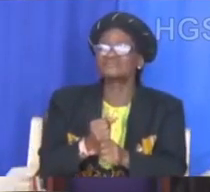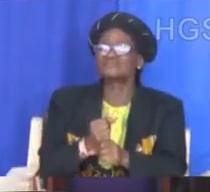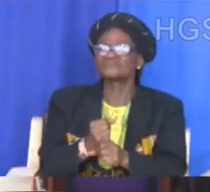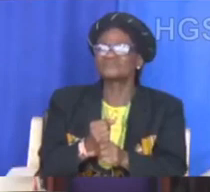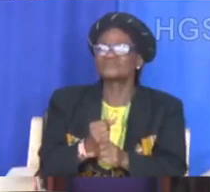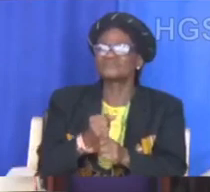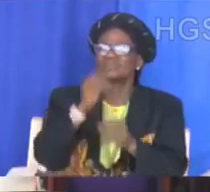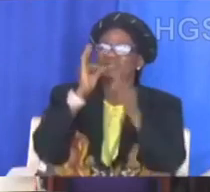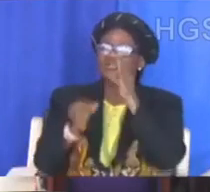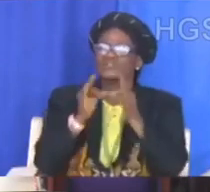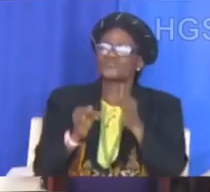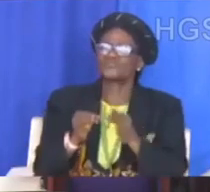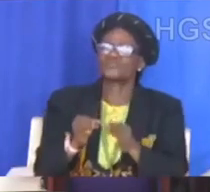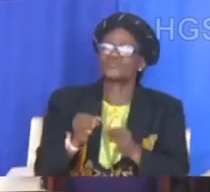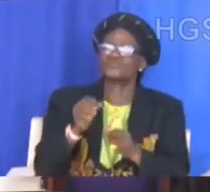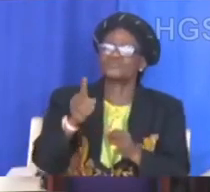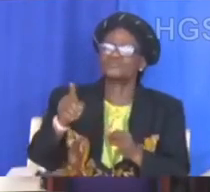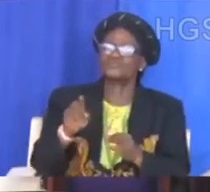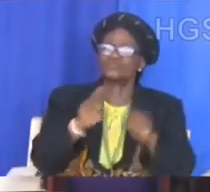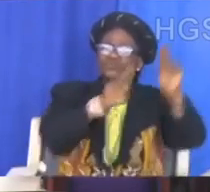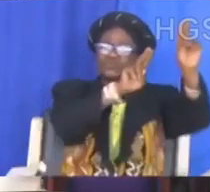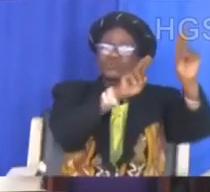If you look at the prophecy for